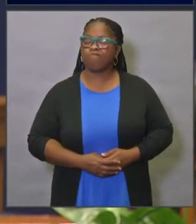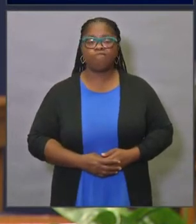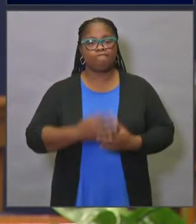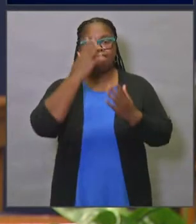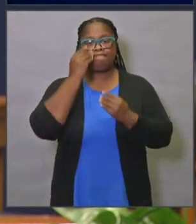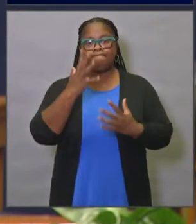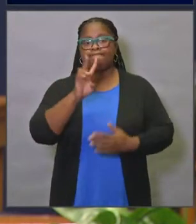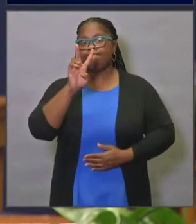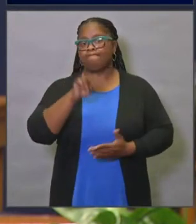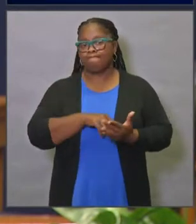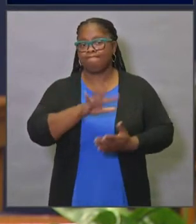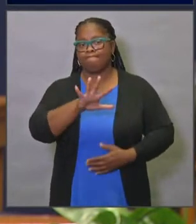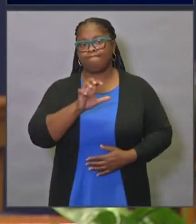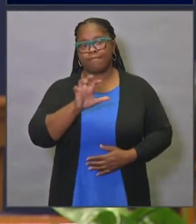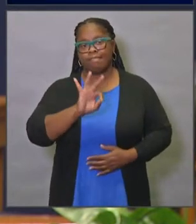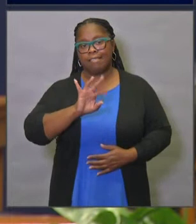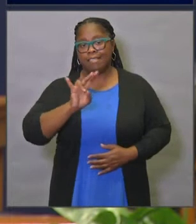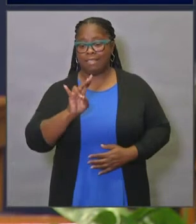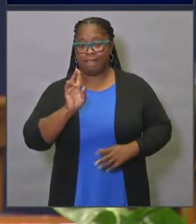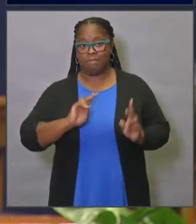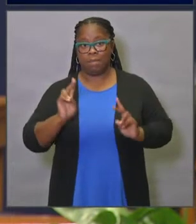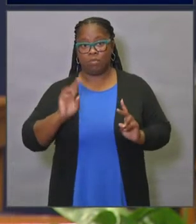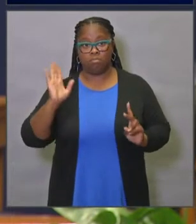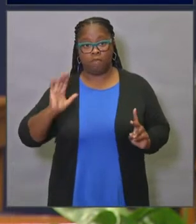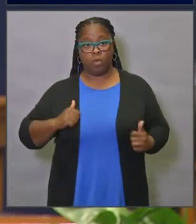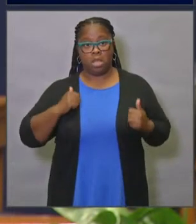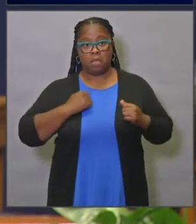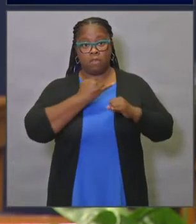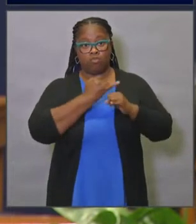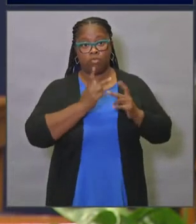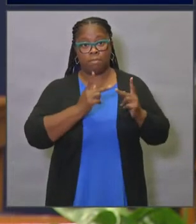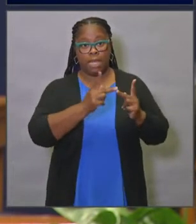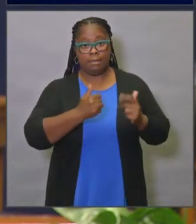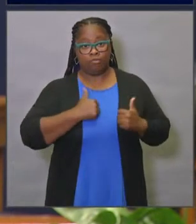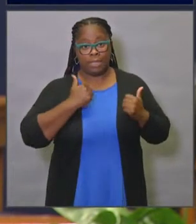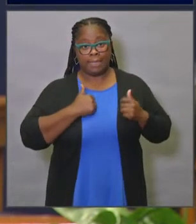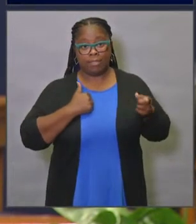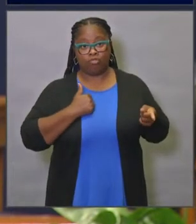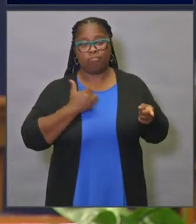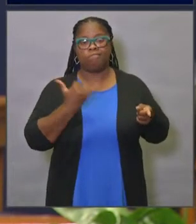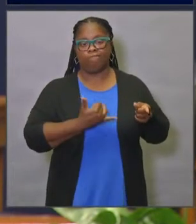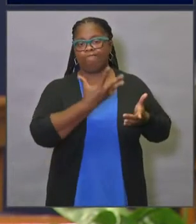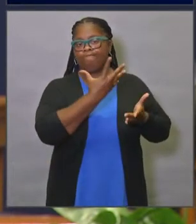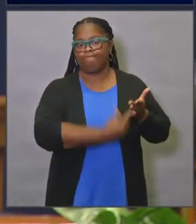that 2,597 residents in institutional settings have died from COVID-19.